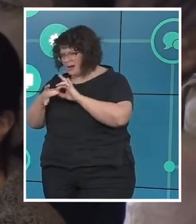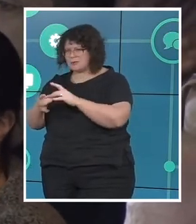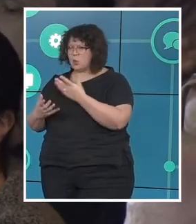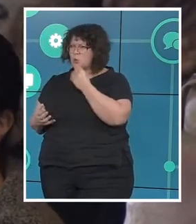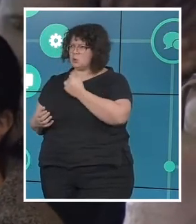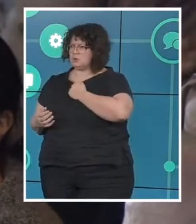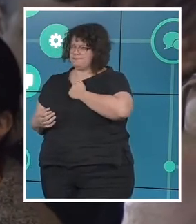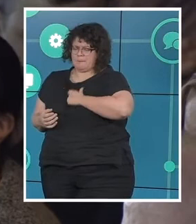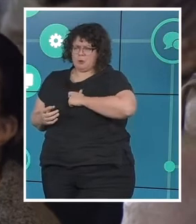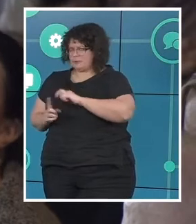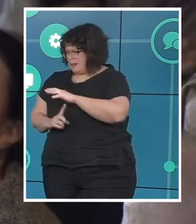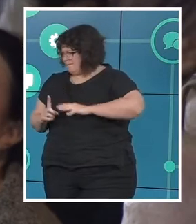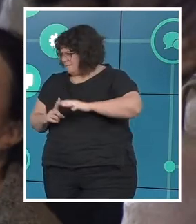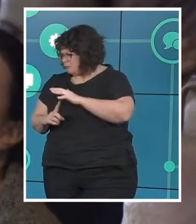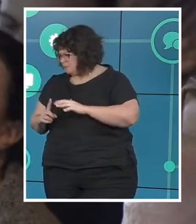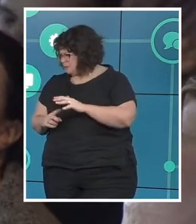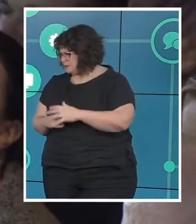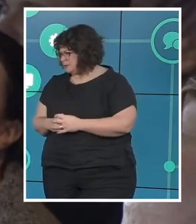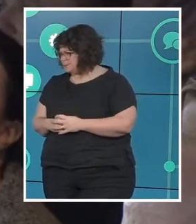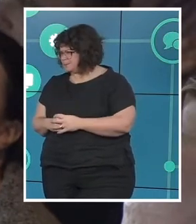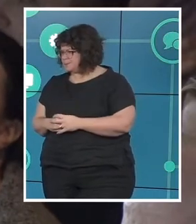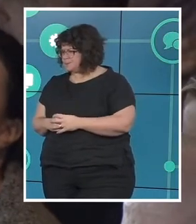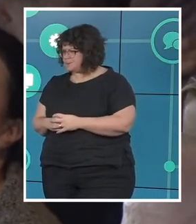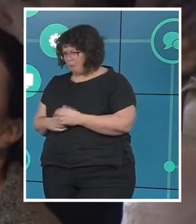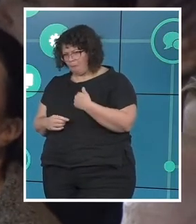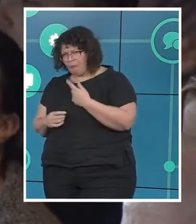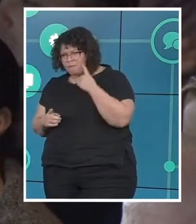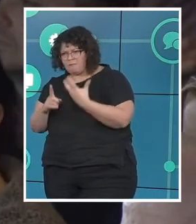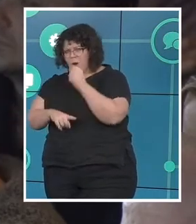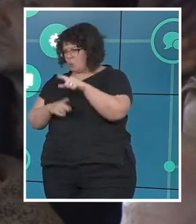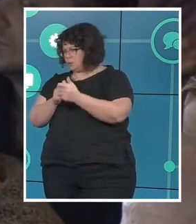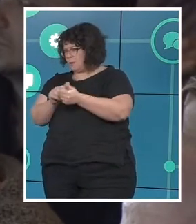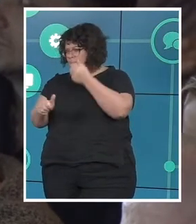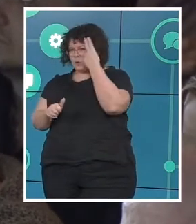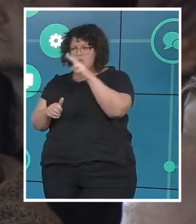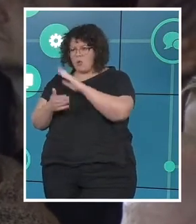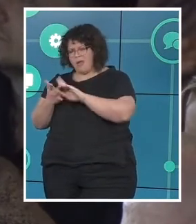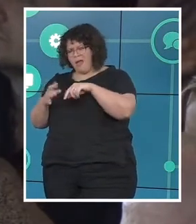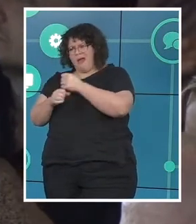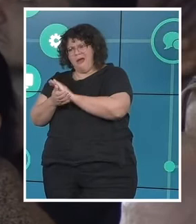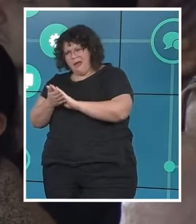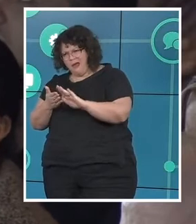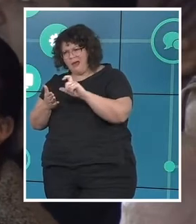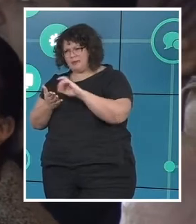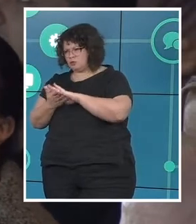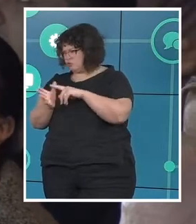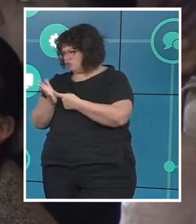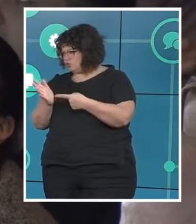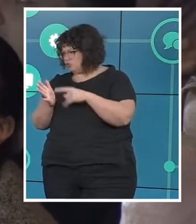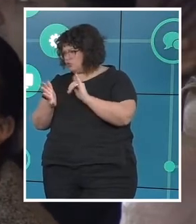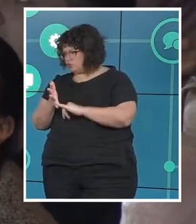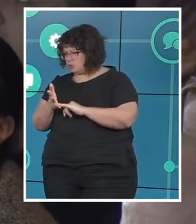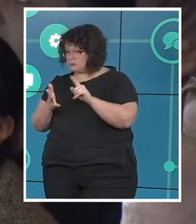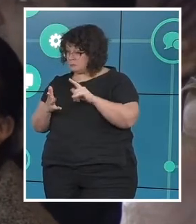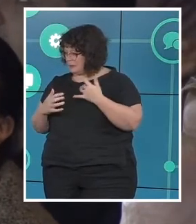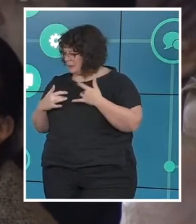which I don't know if anyone has heard of, and they're very interesting, but I've only just come across them and looked into